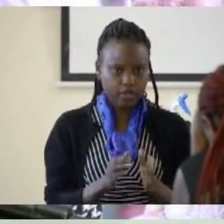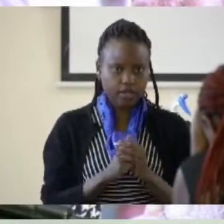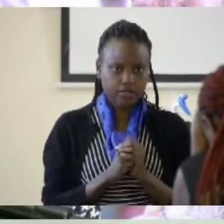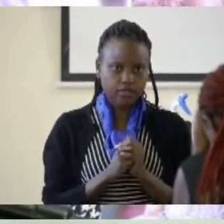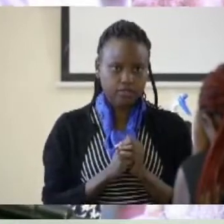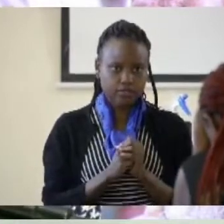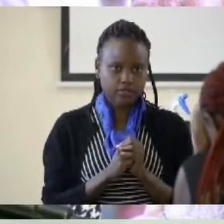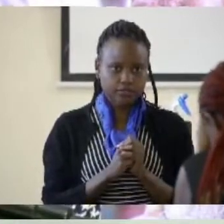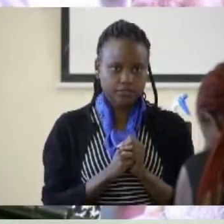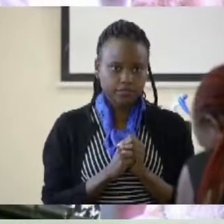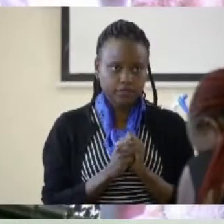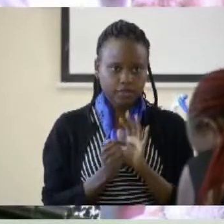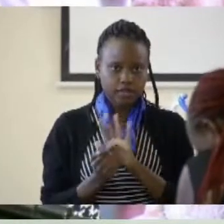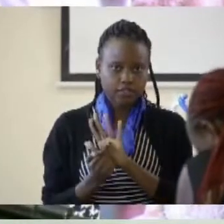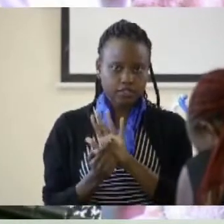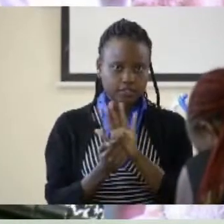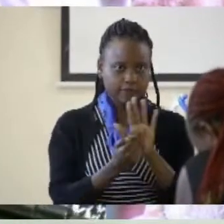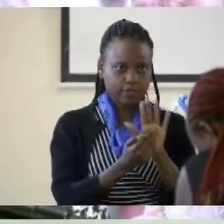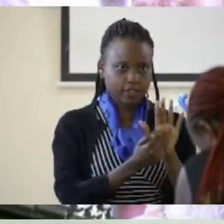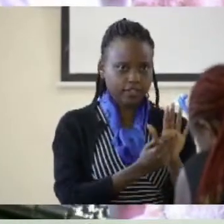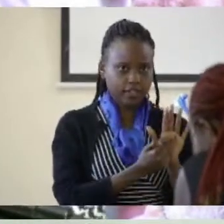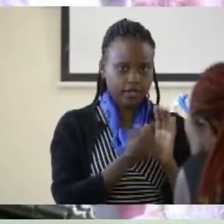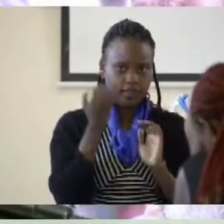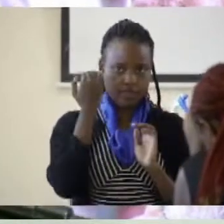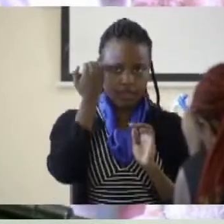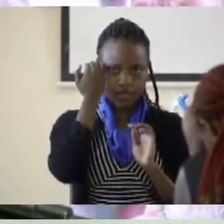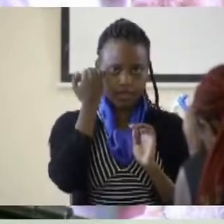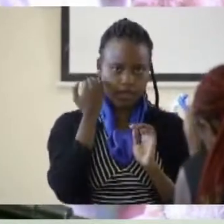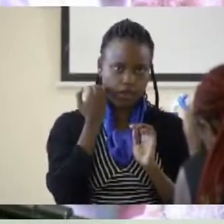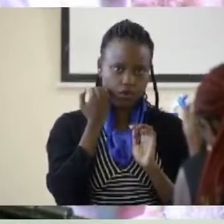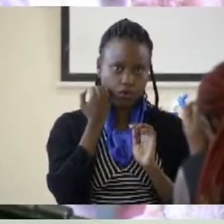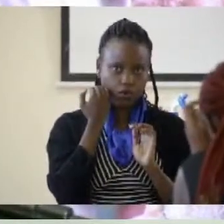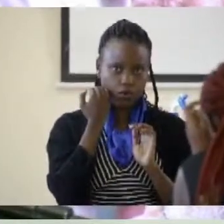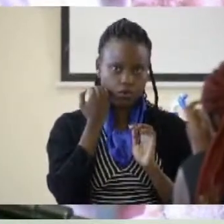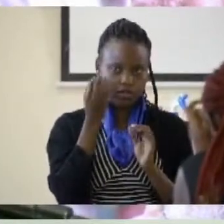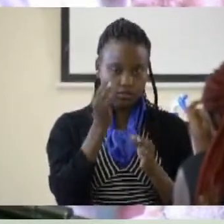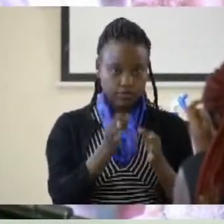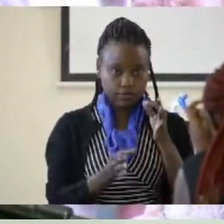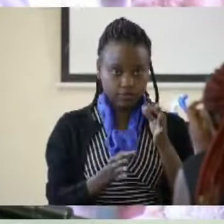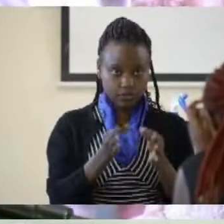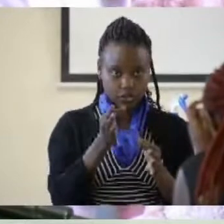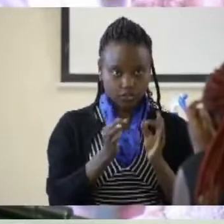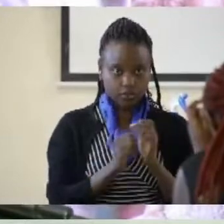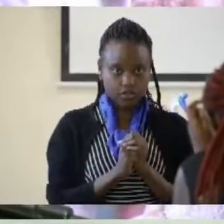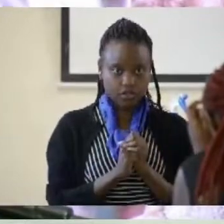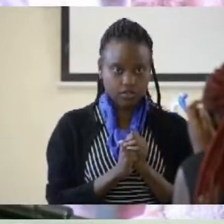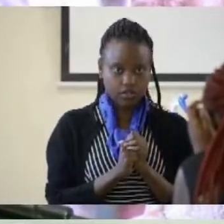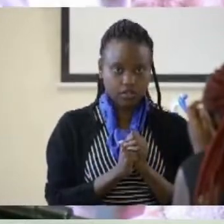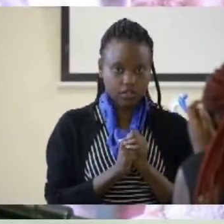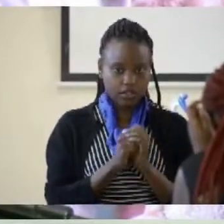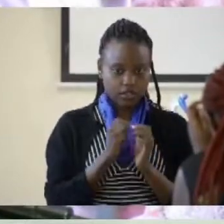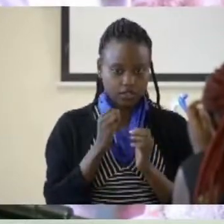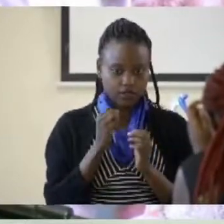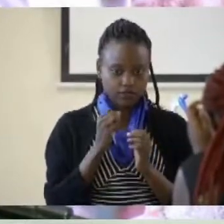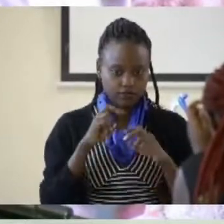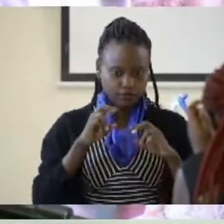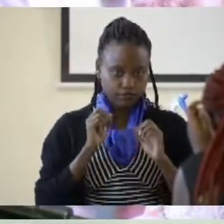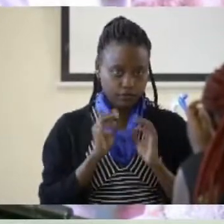enough reflected in the court's judgments. If you look at certain court judgments, you'll see